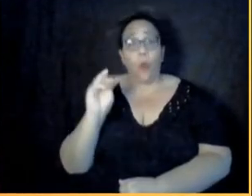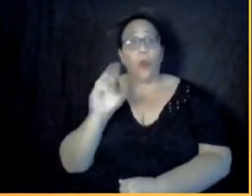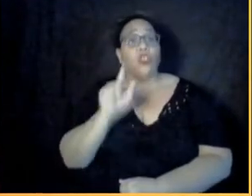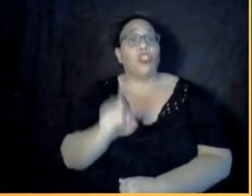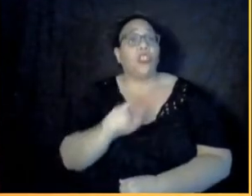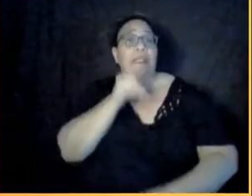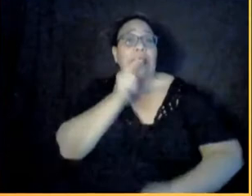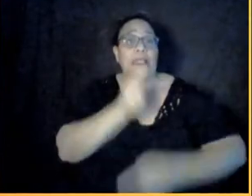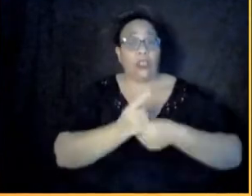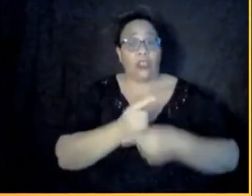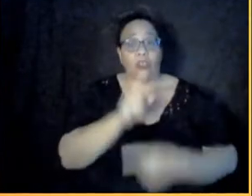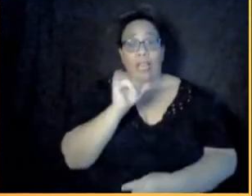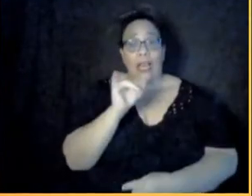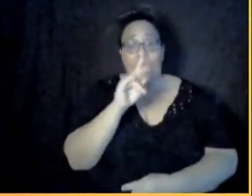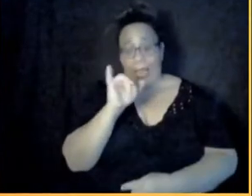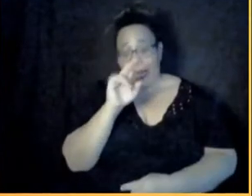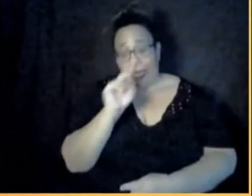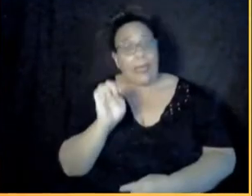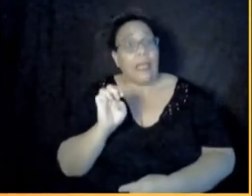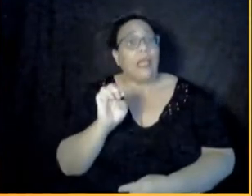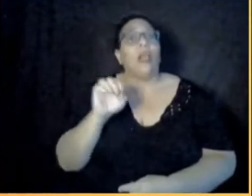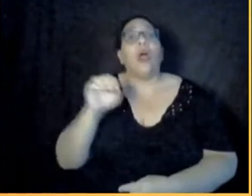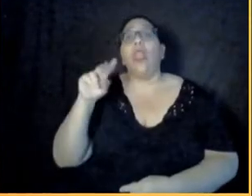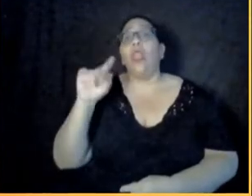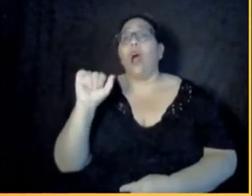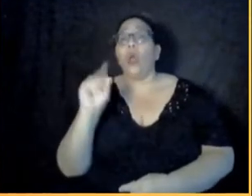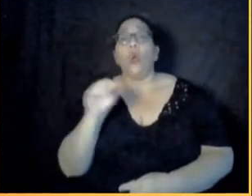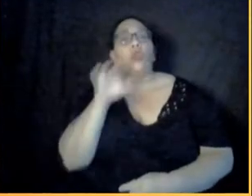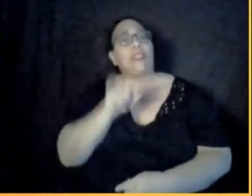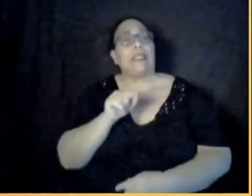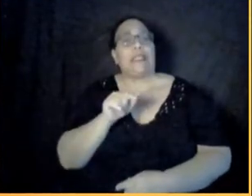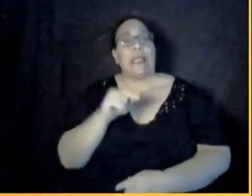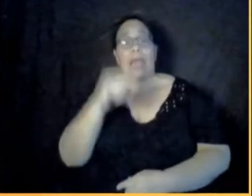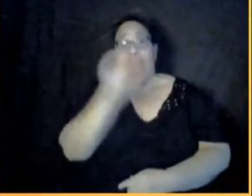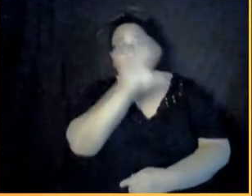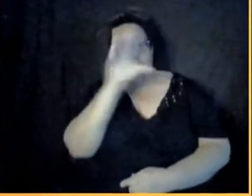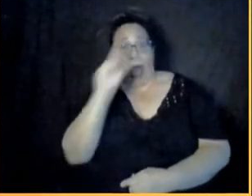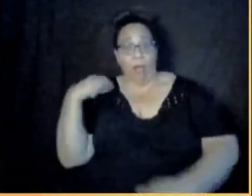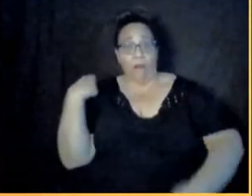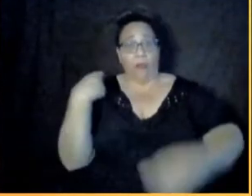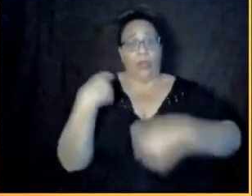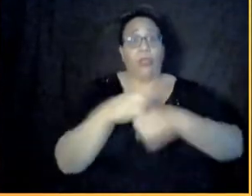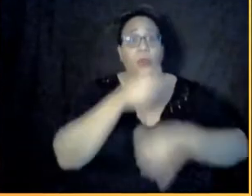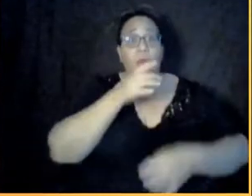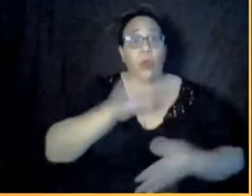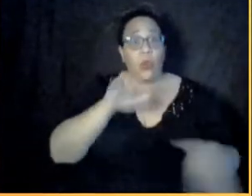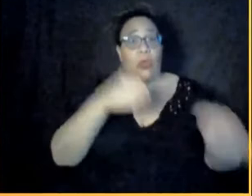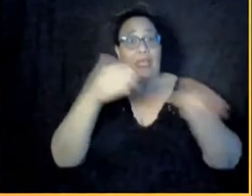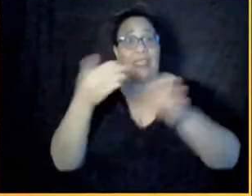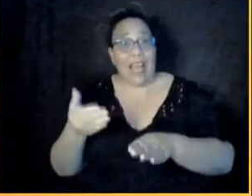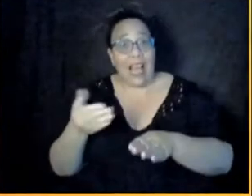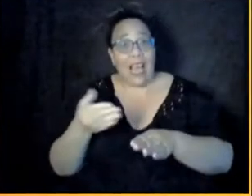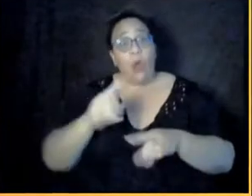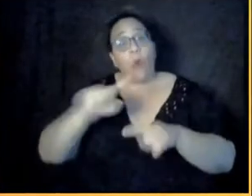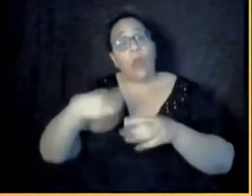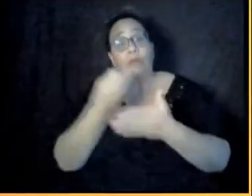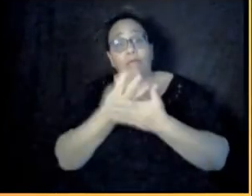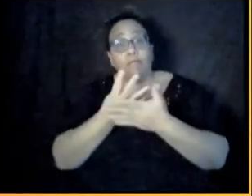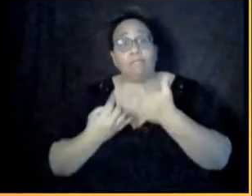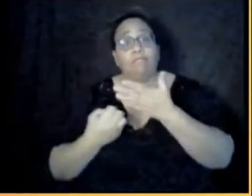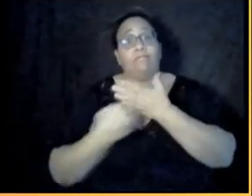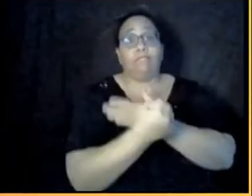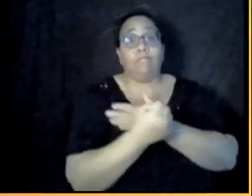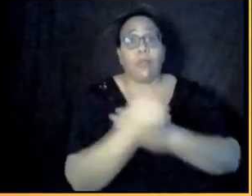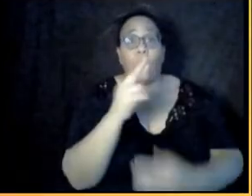Layleen Polanco, an Afro-Latinx woman who died in custody at Rikers Island last year, last